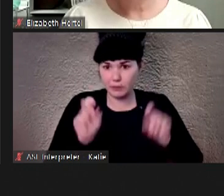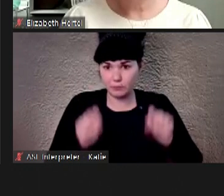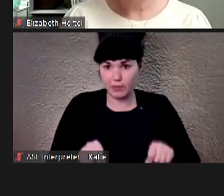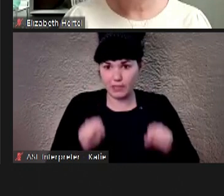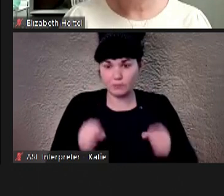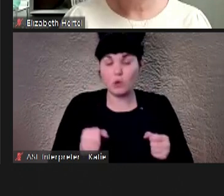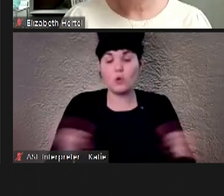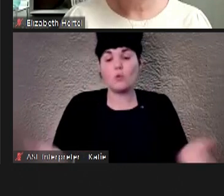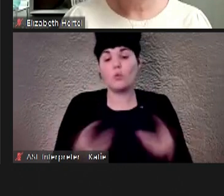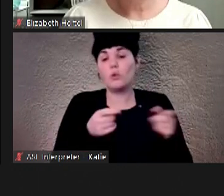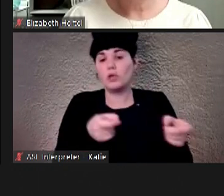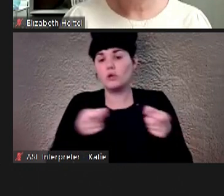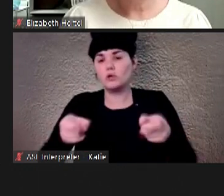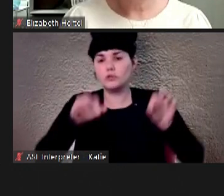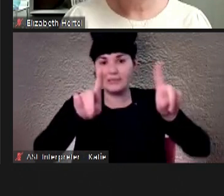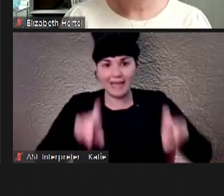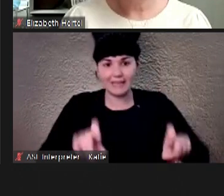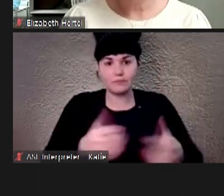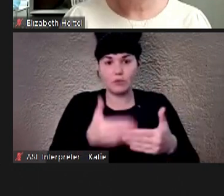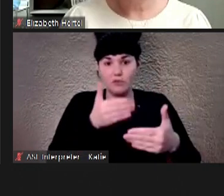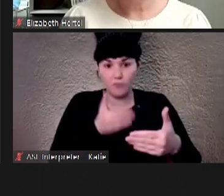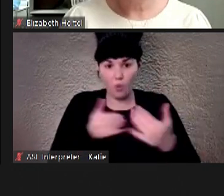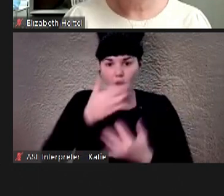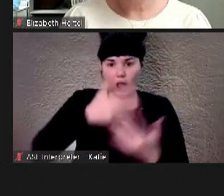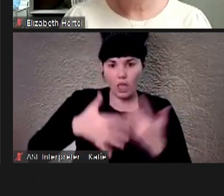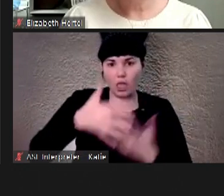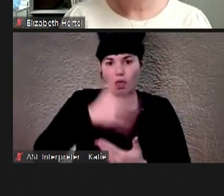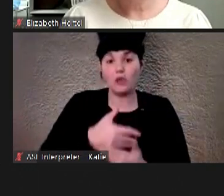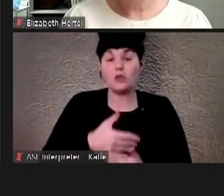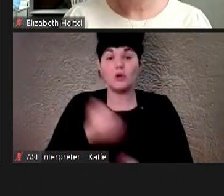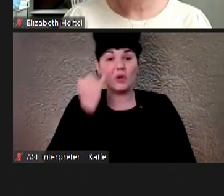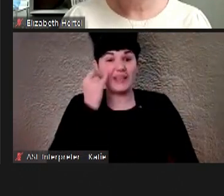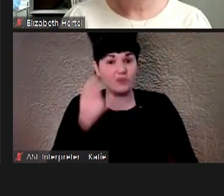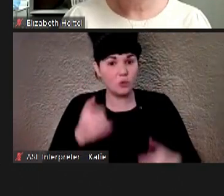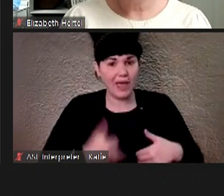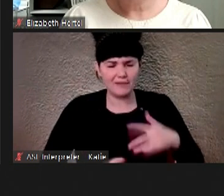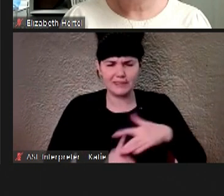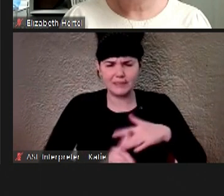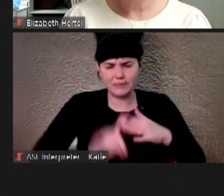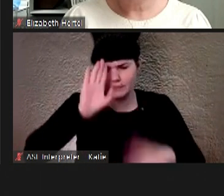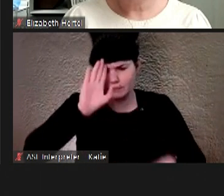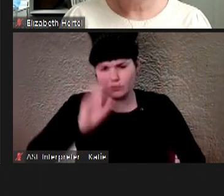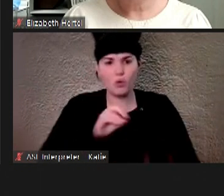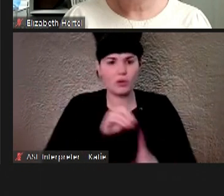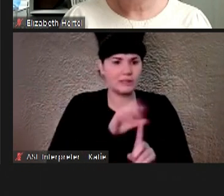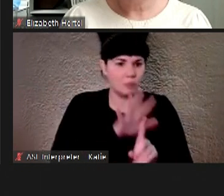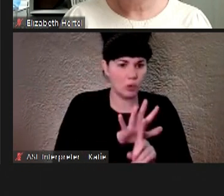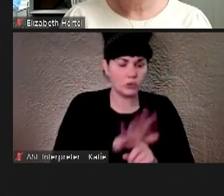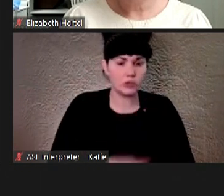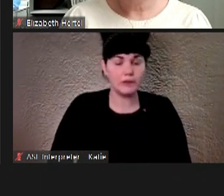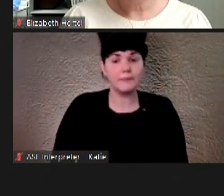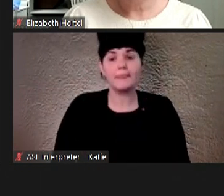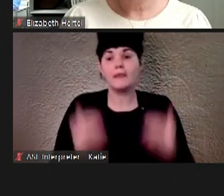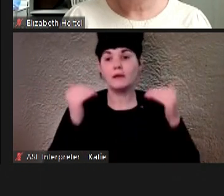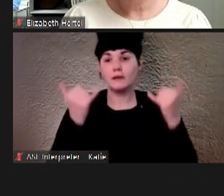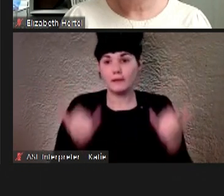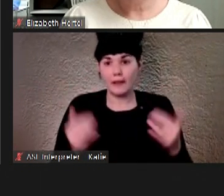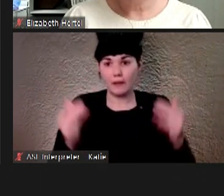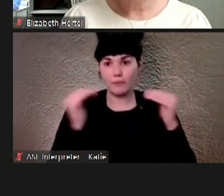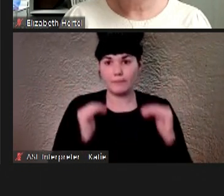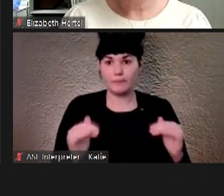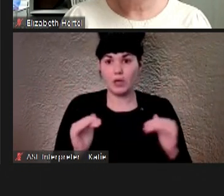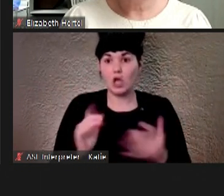gatherings, when anyone has symptoms, or after exposure. And next, I'd like to mention treatments. This is